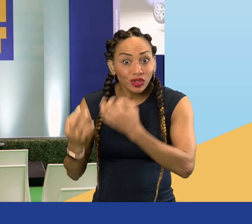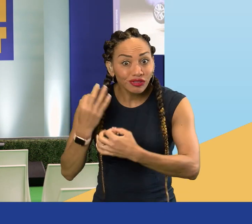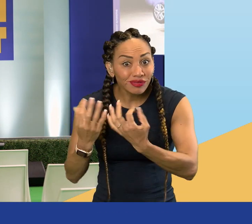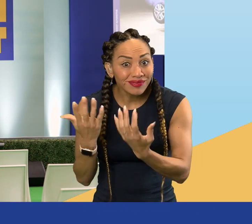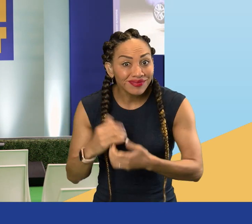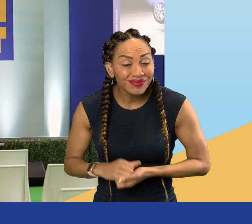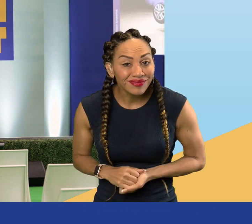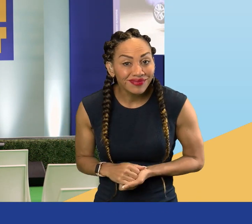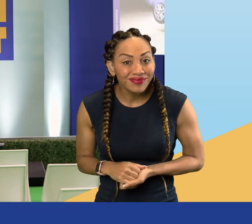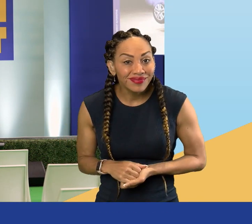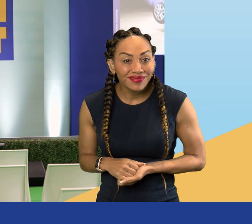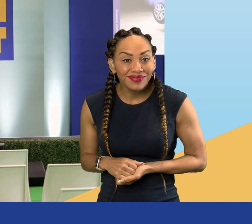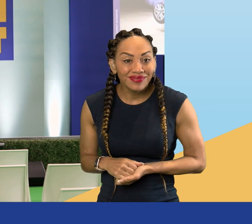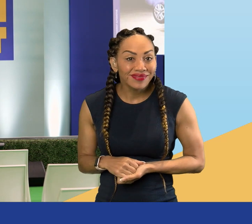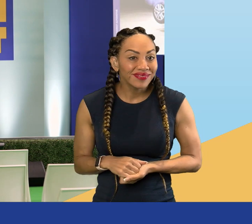I think we might be...